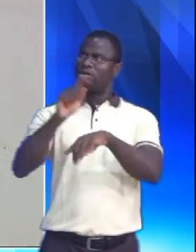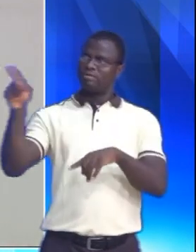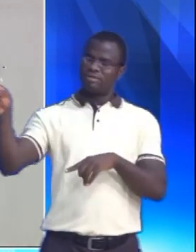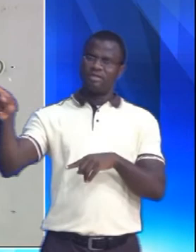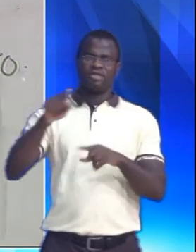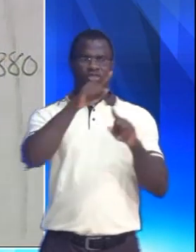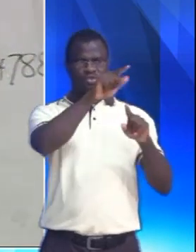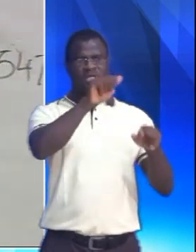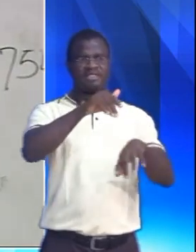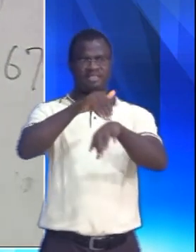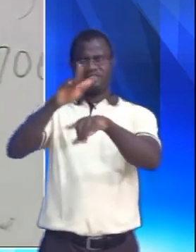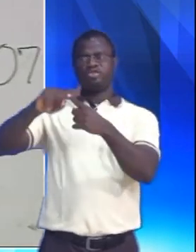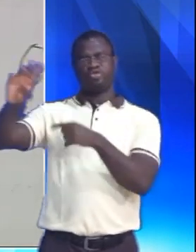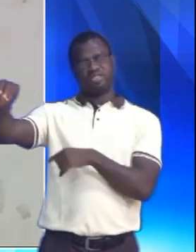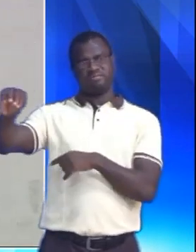by